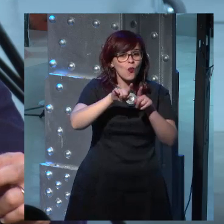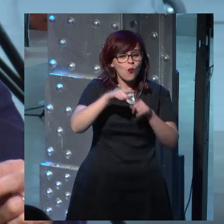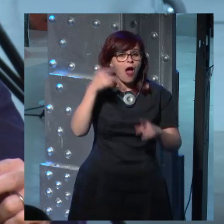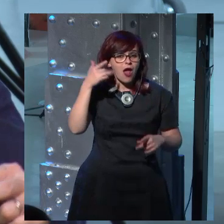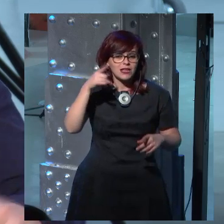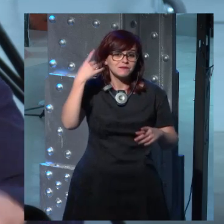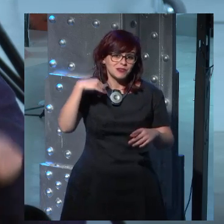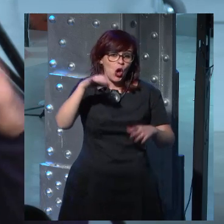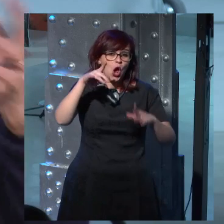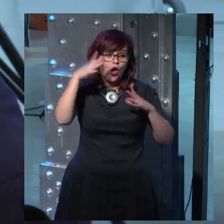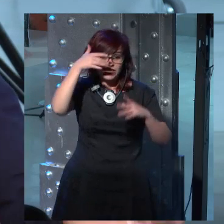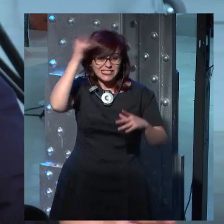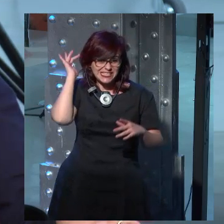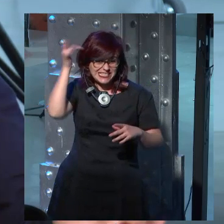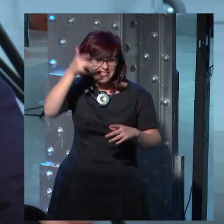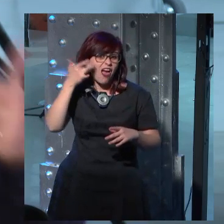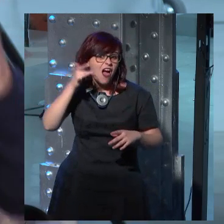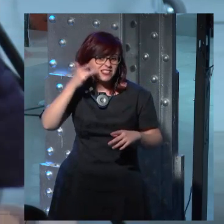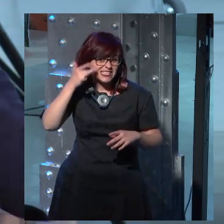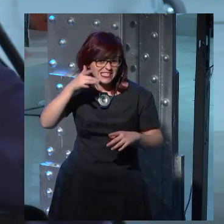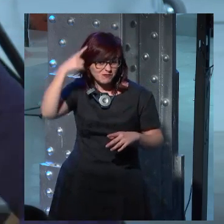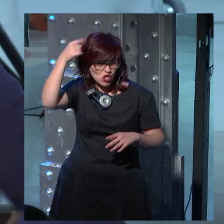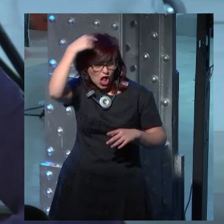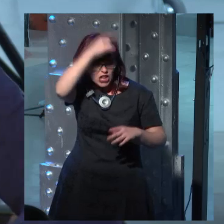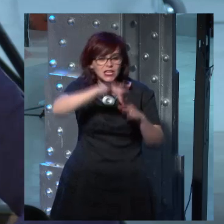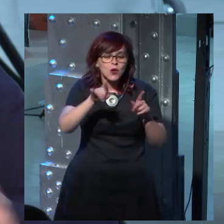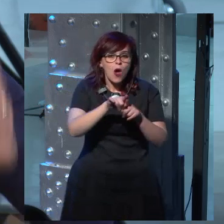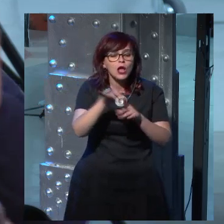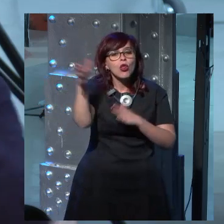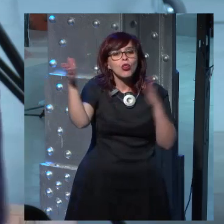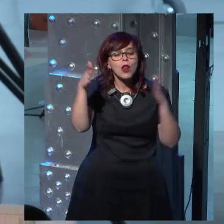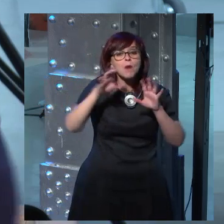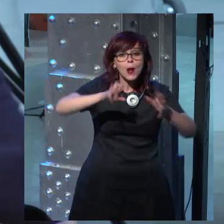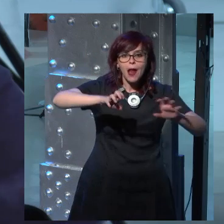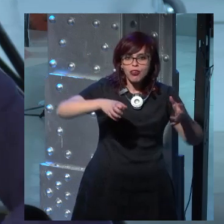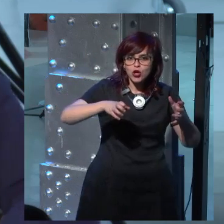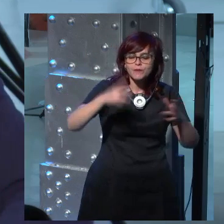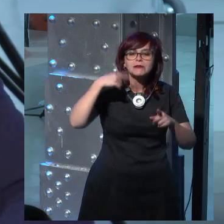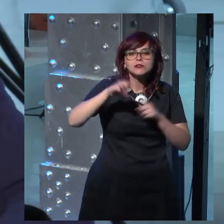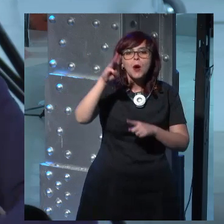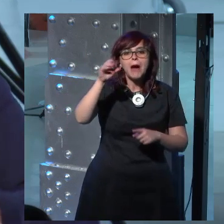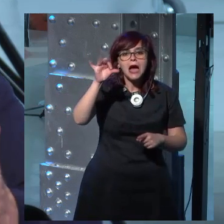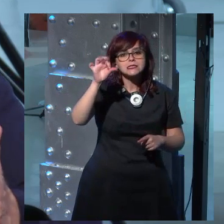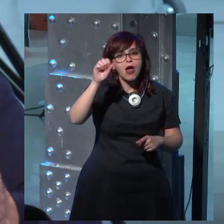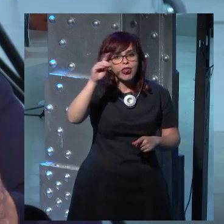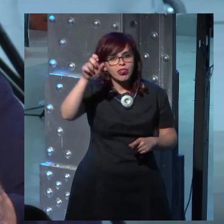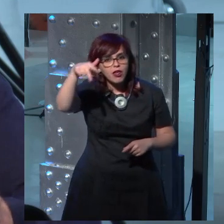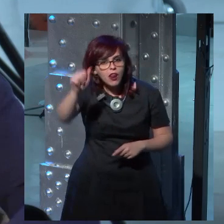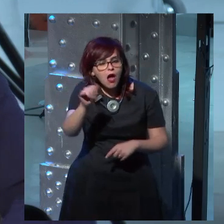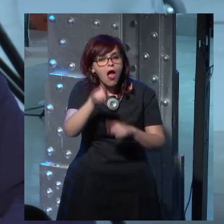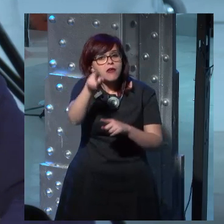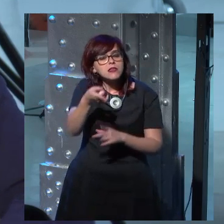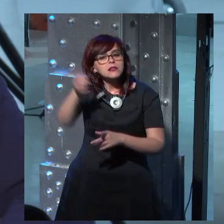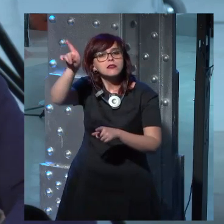Pasadena, California, and they had a radio show, and I used to listen to them from their records of the time, which you can still